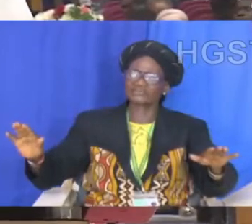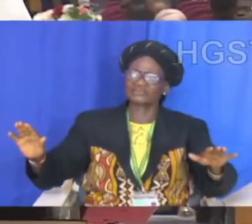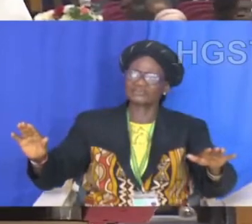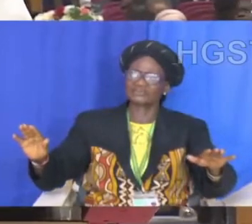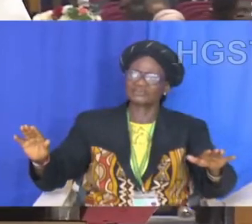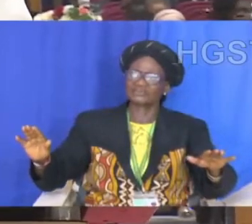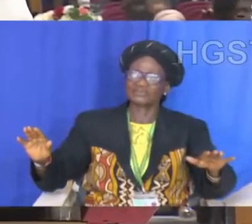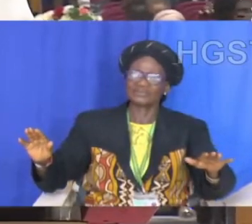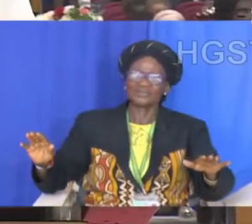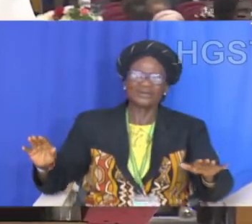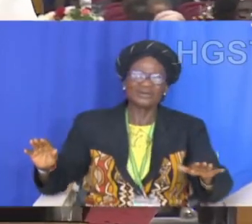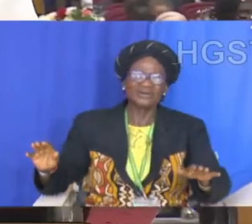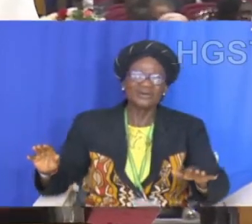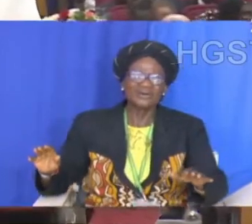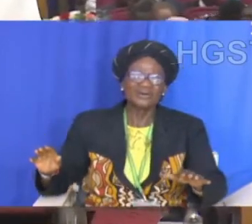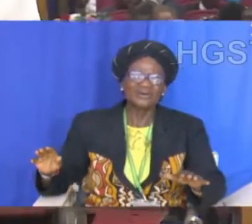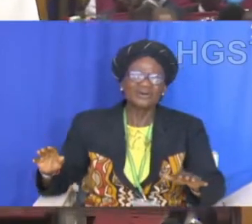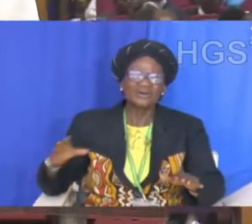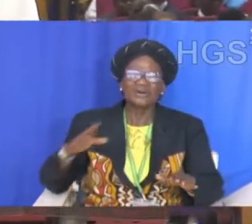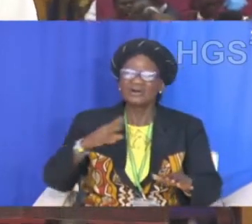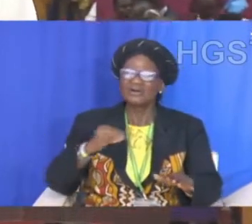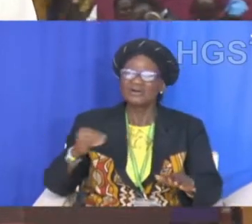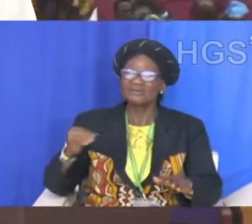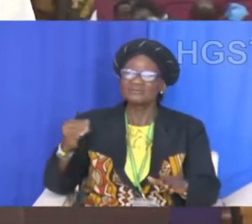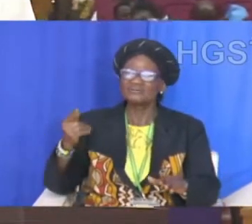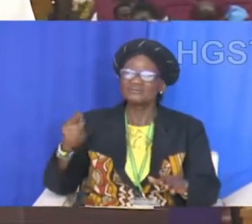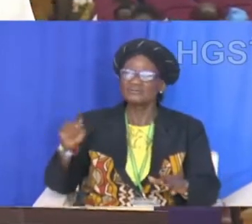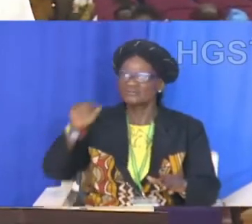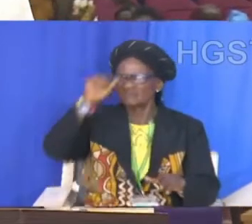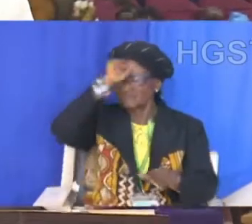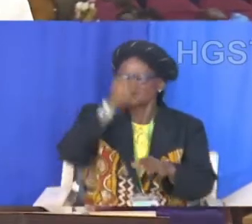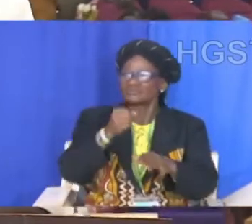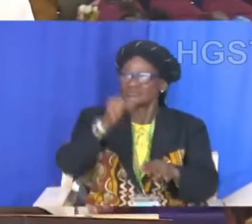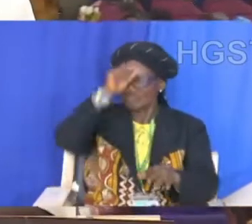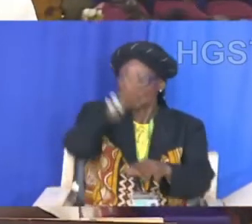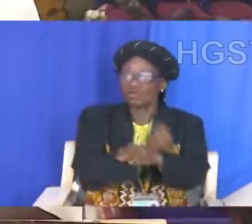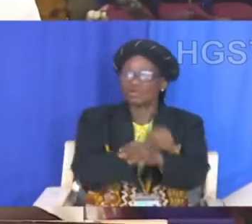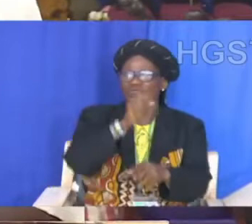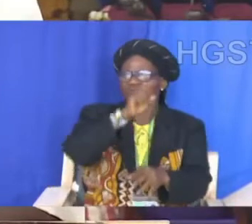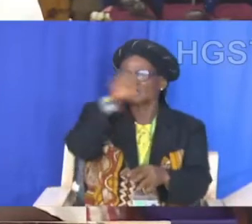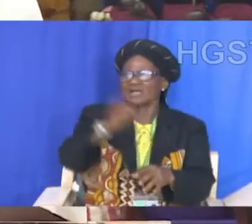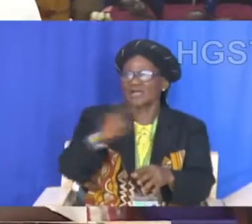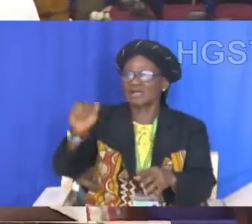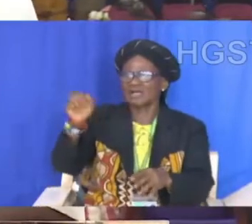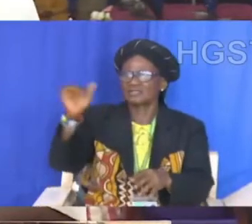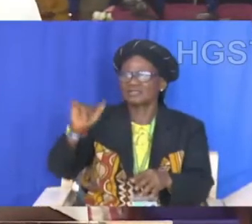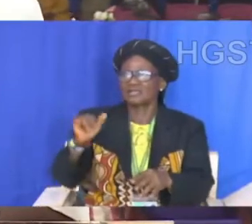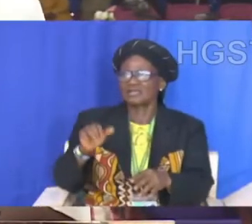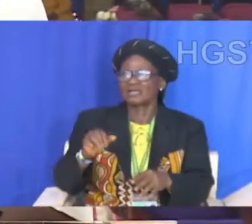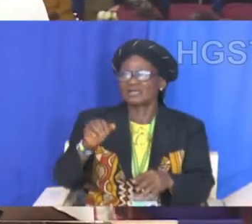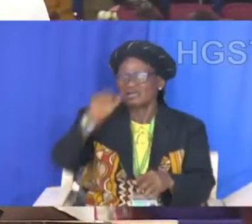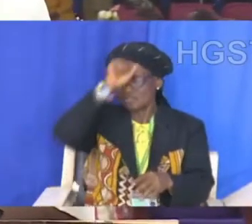Then upon Jahaziel, the son of Zechariah, the son of